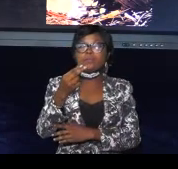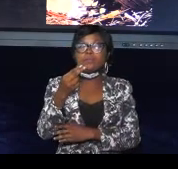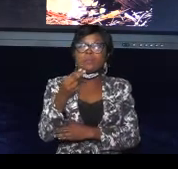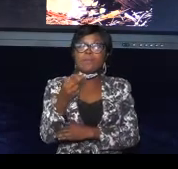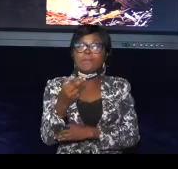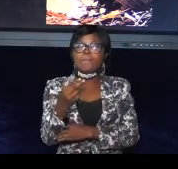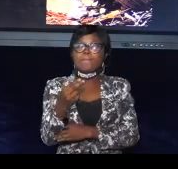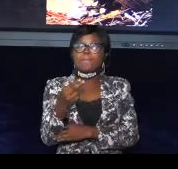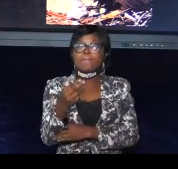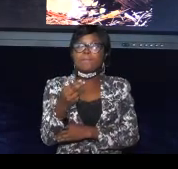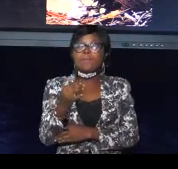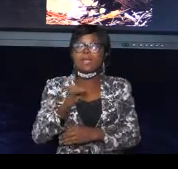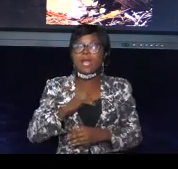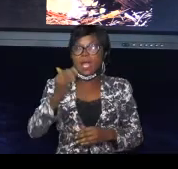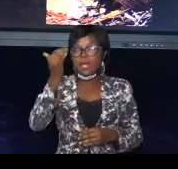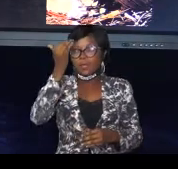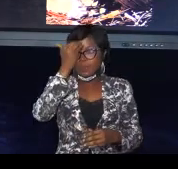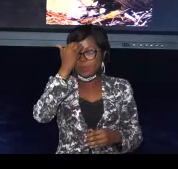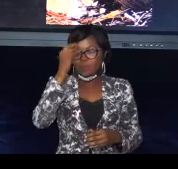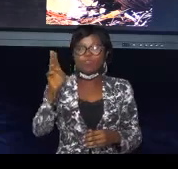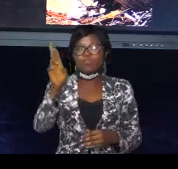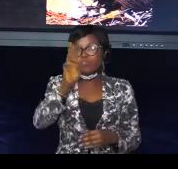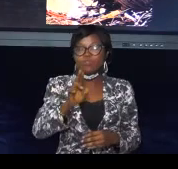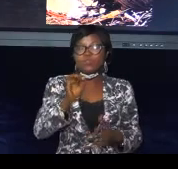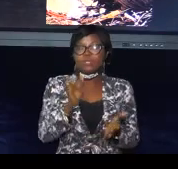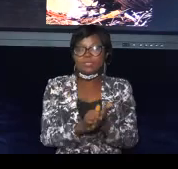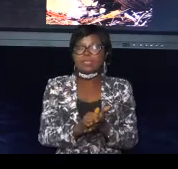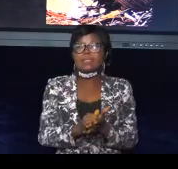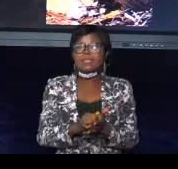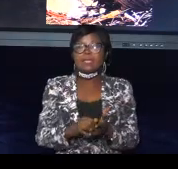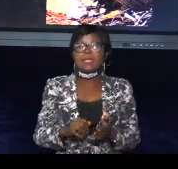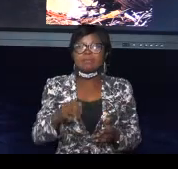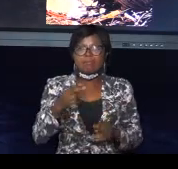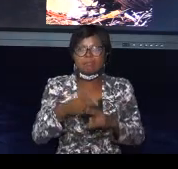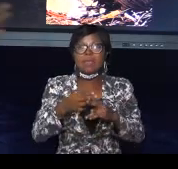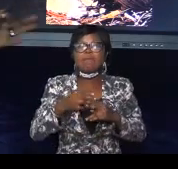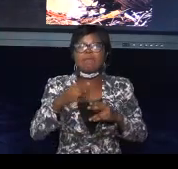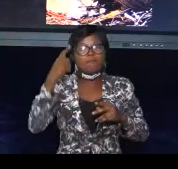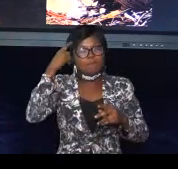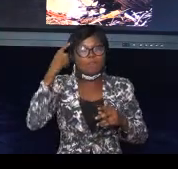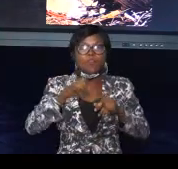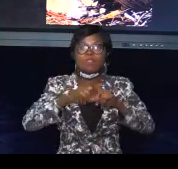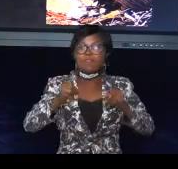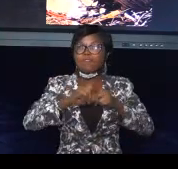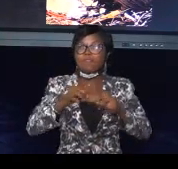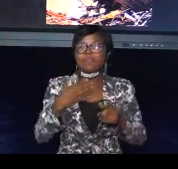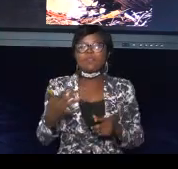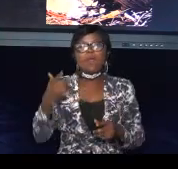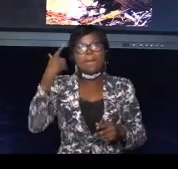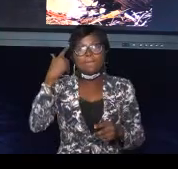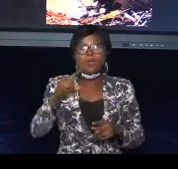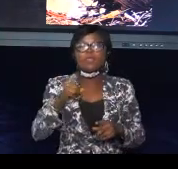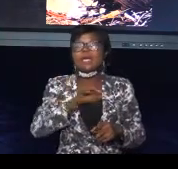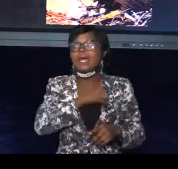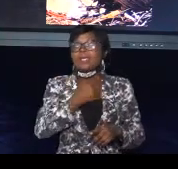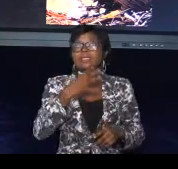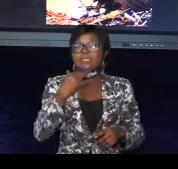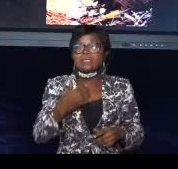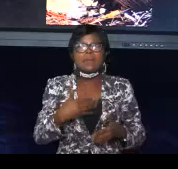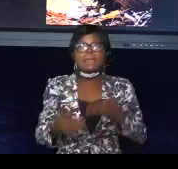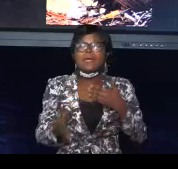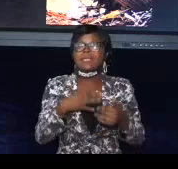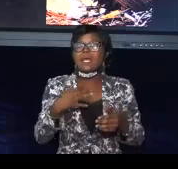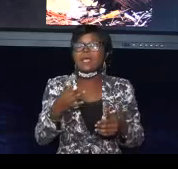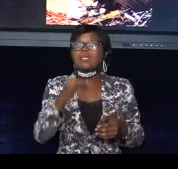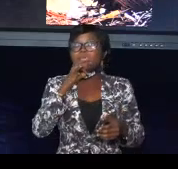bitch. Yes. But I know you use that name, bitch, for so many things, different things. But as a matter